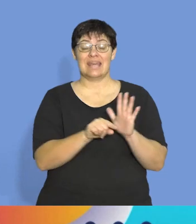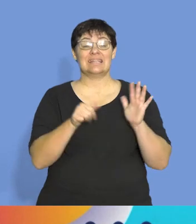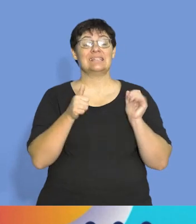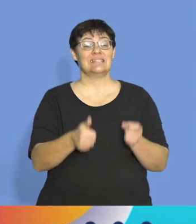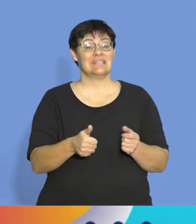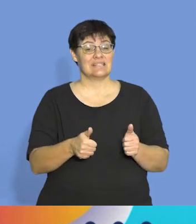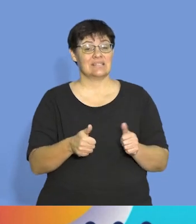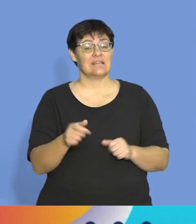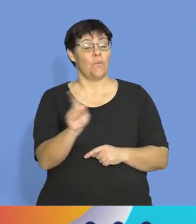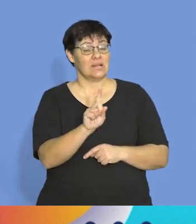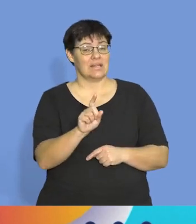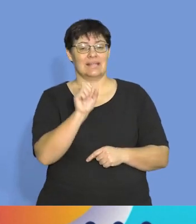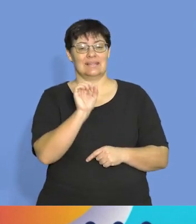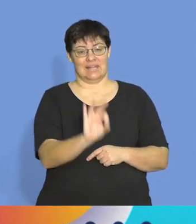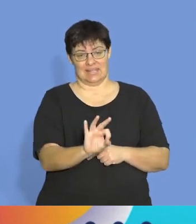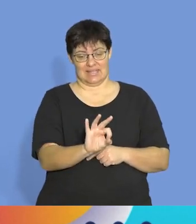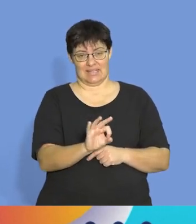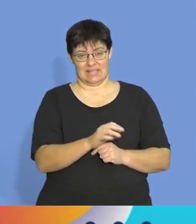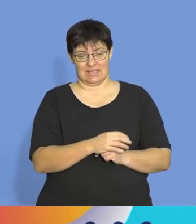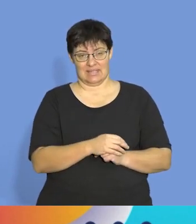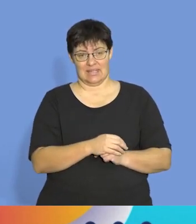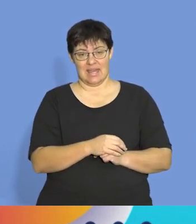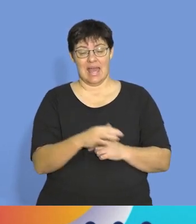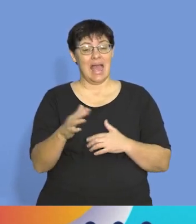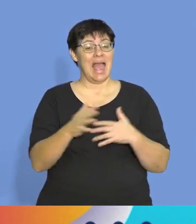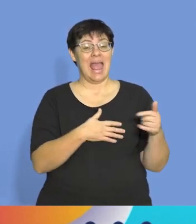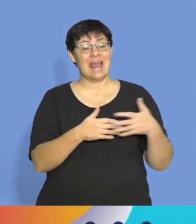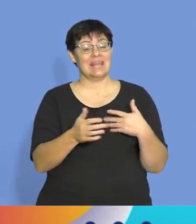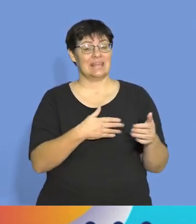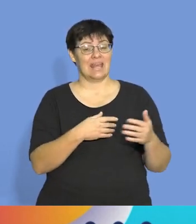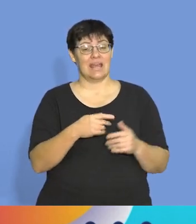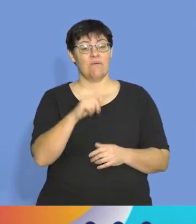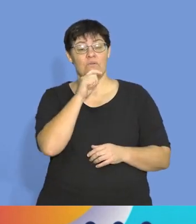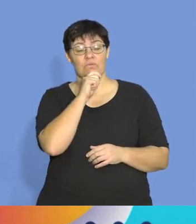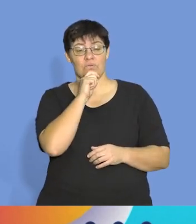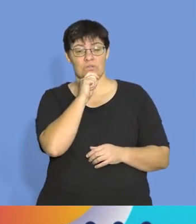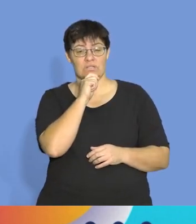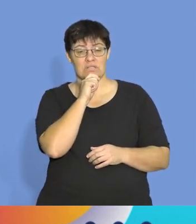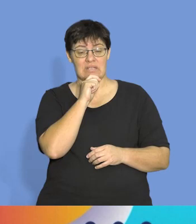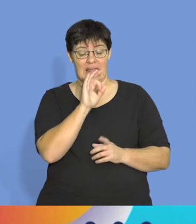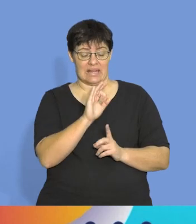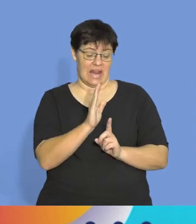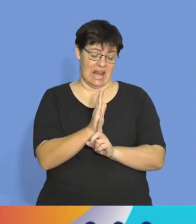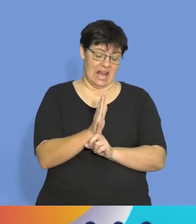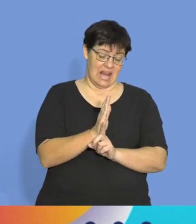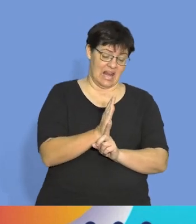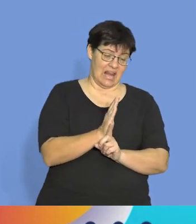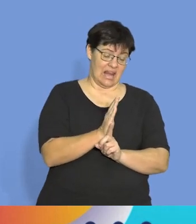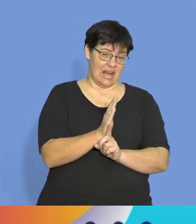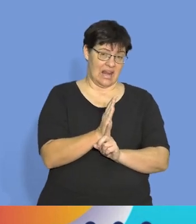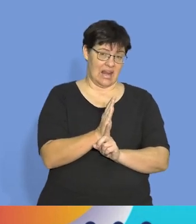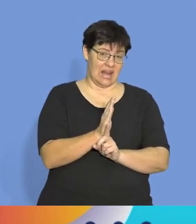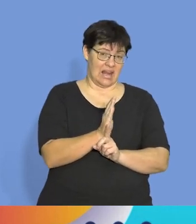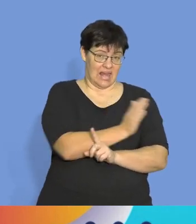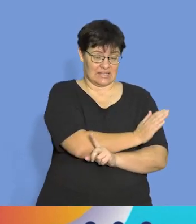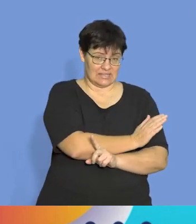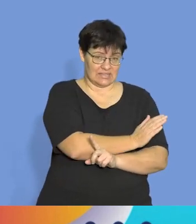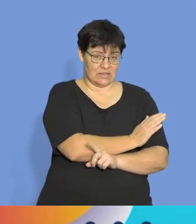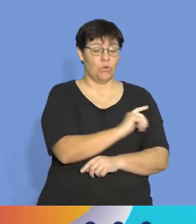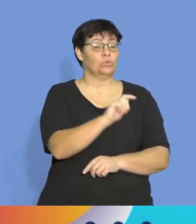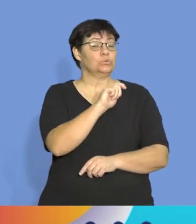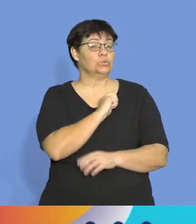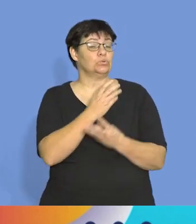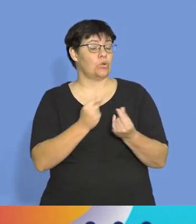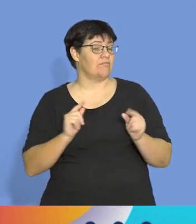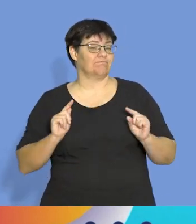the -6 was 3. So it means everything that we used that was less than the 3 did not give us